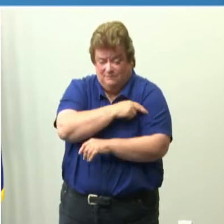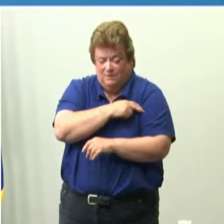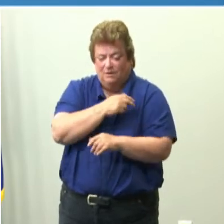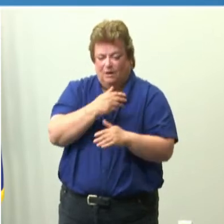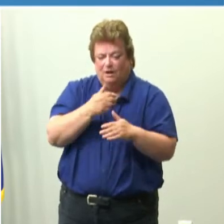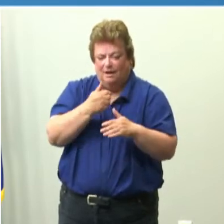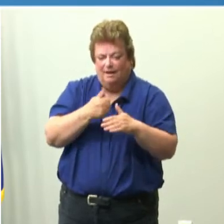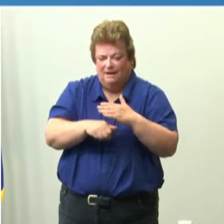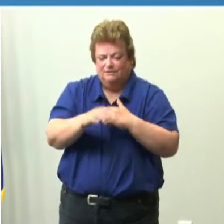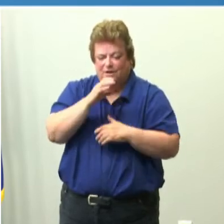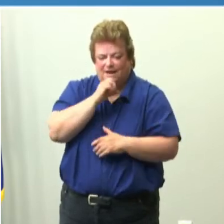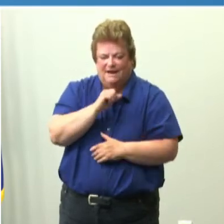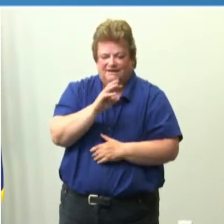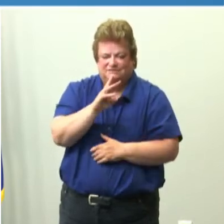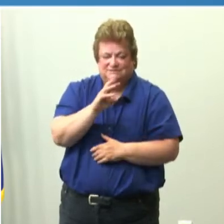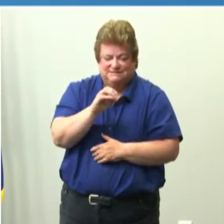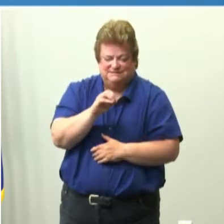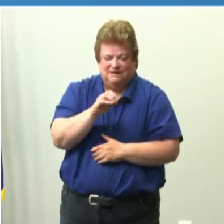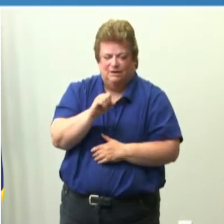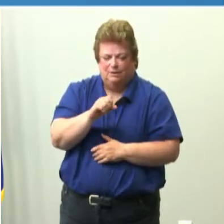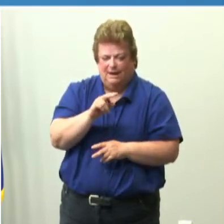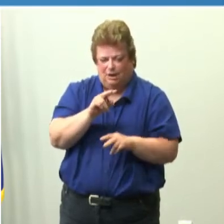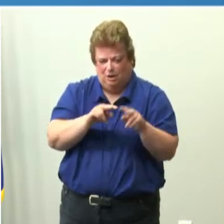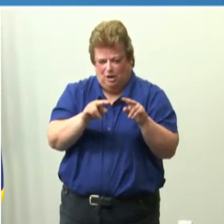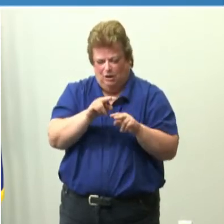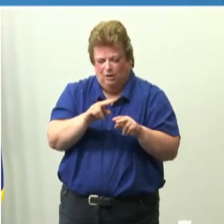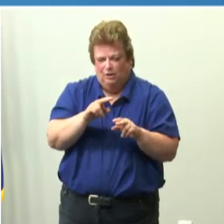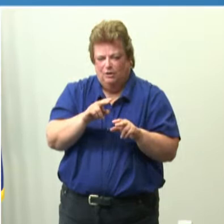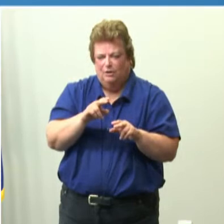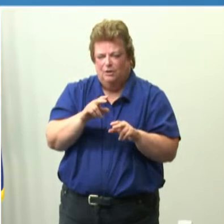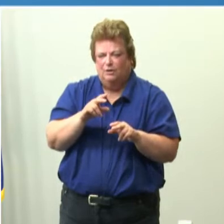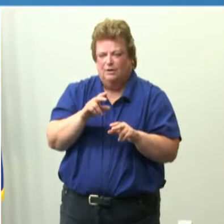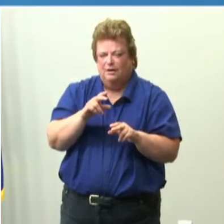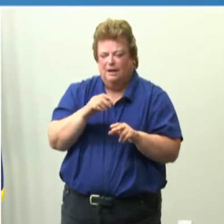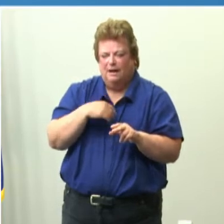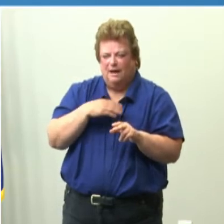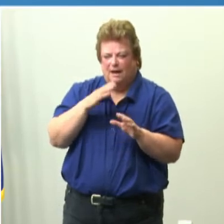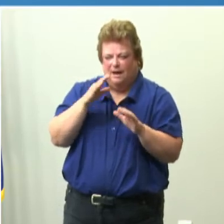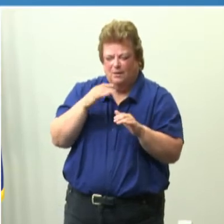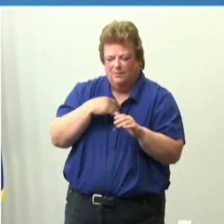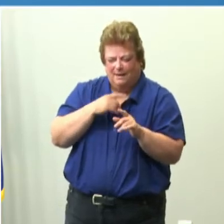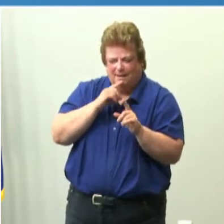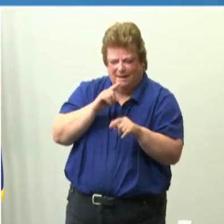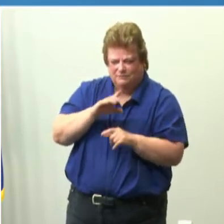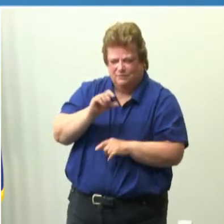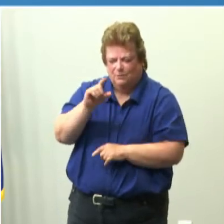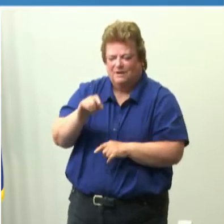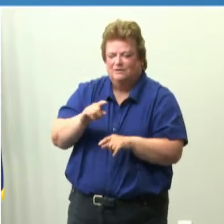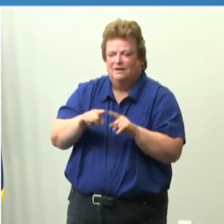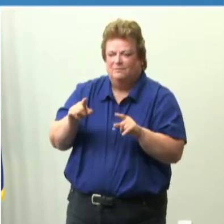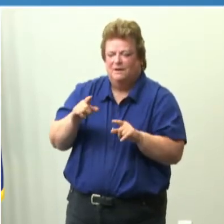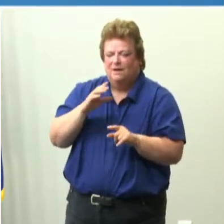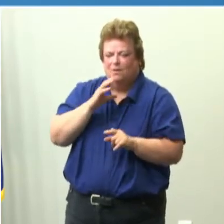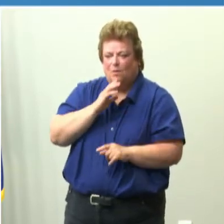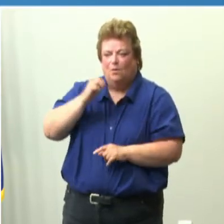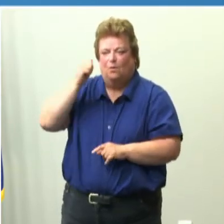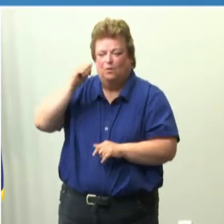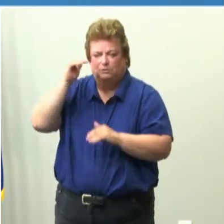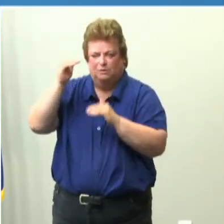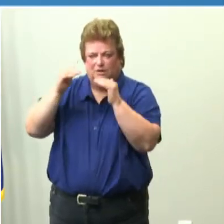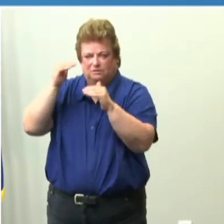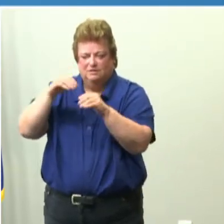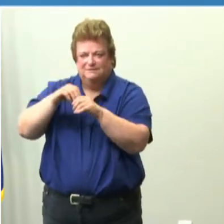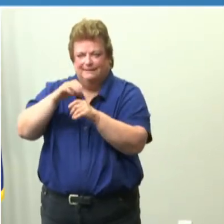age of 60. You can look at the older adults. I hope I'm answering your question, but there are those older adults like in